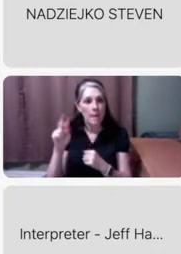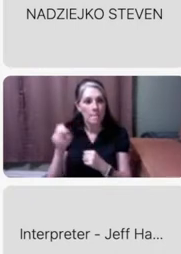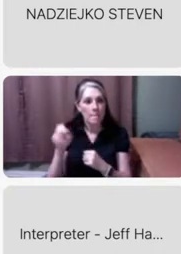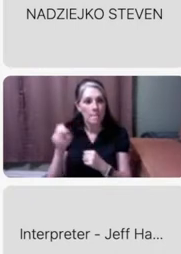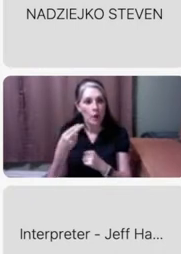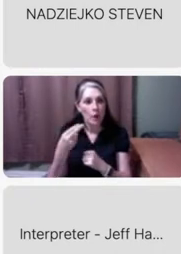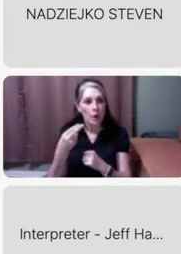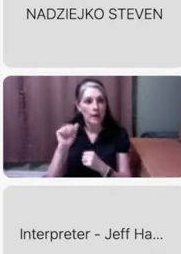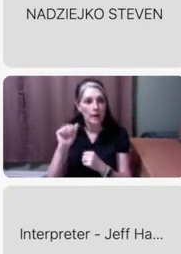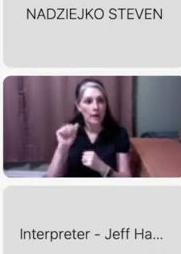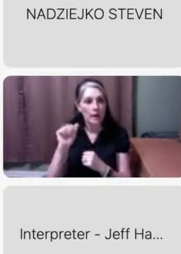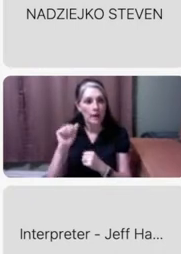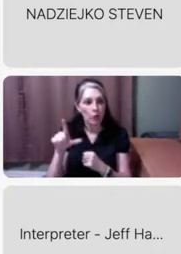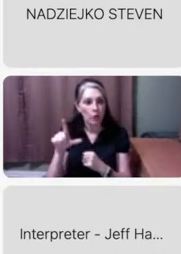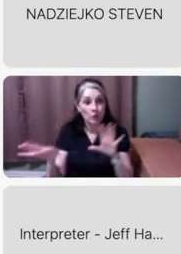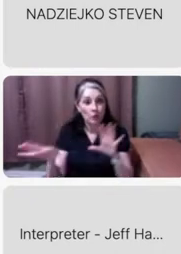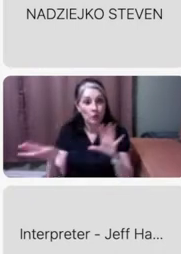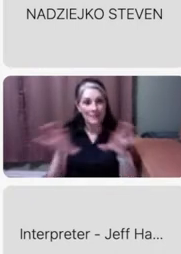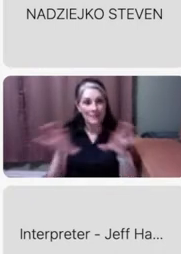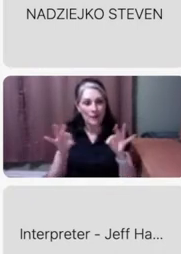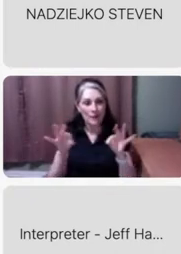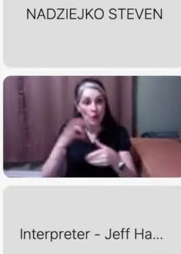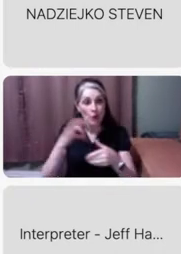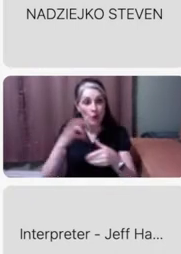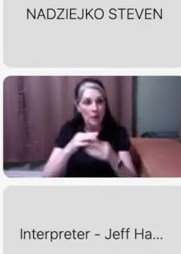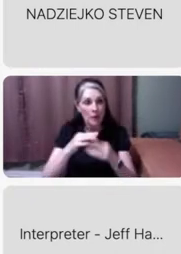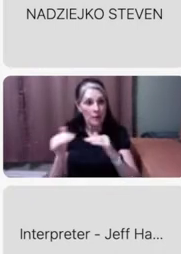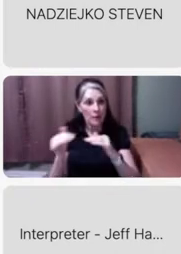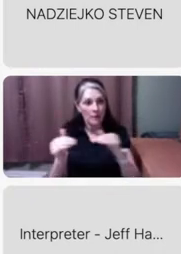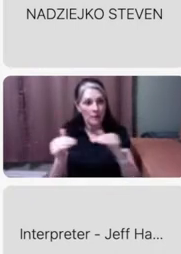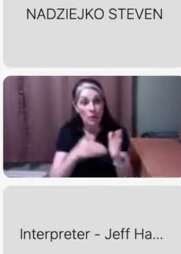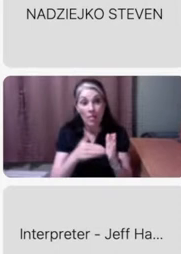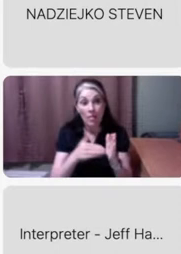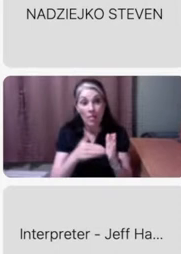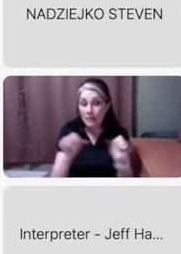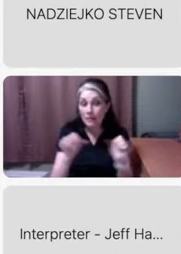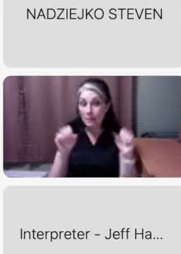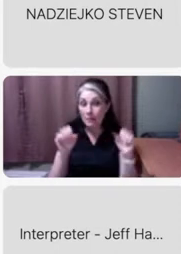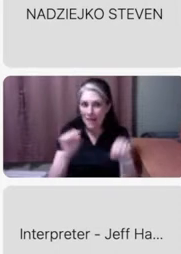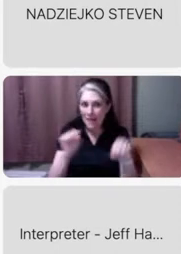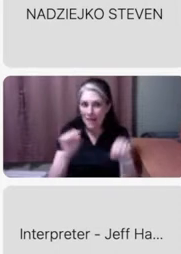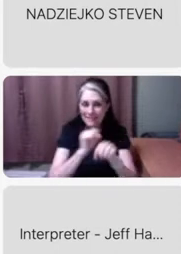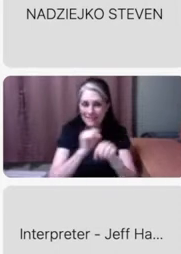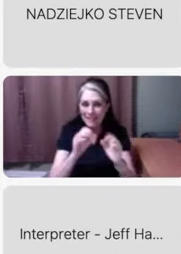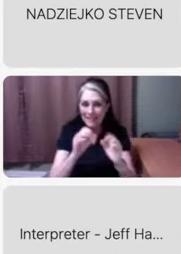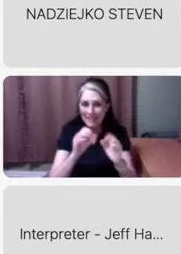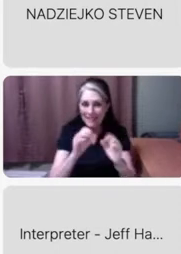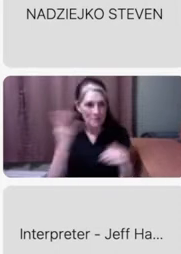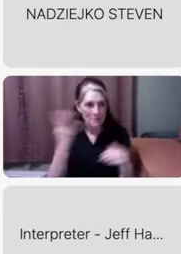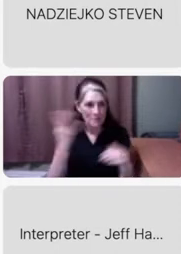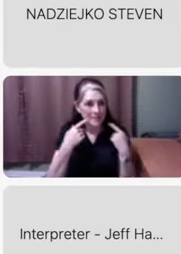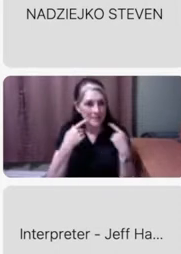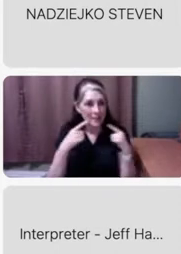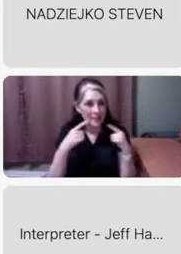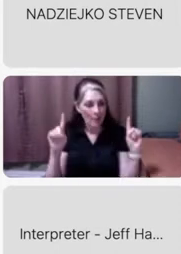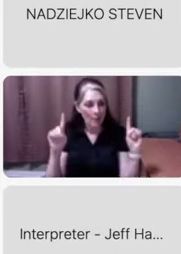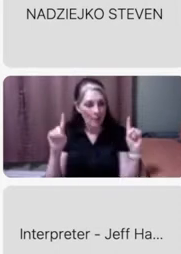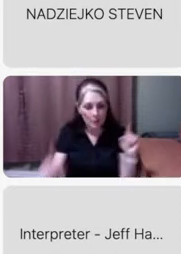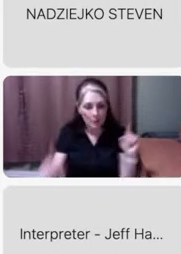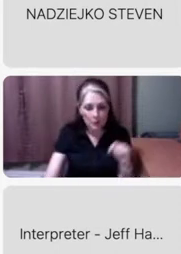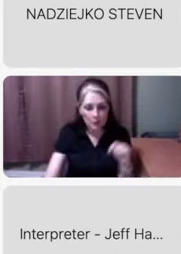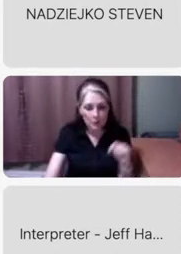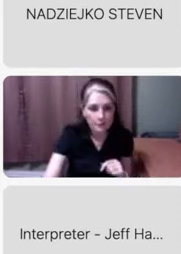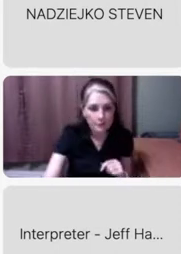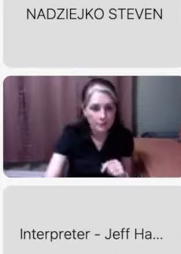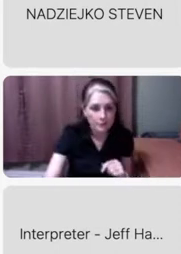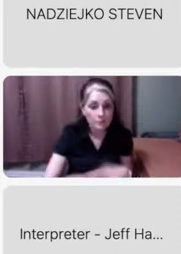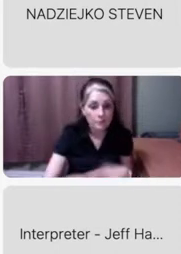nominated by your peers among our thousands of outstanding employees is a tremendous accomplishment all of our nominees and our